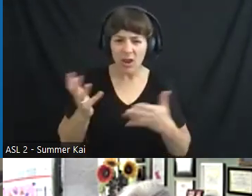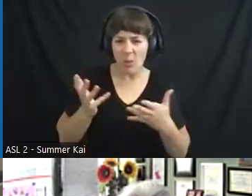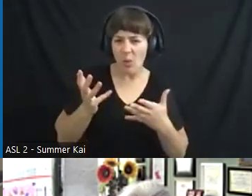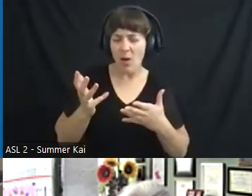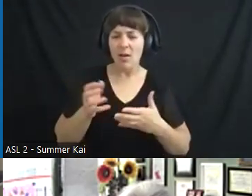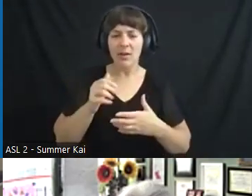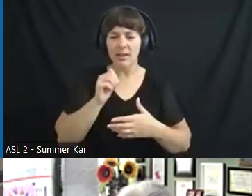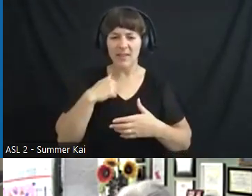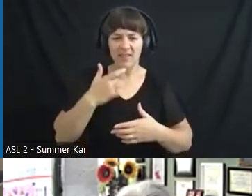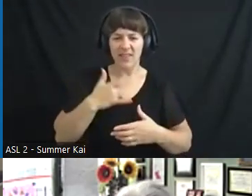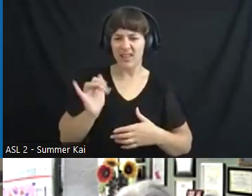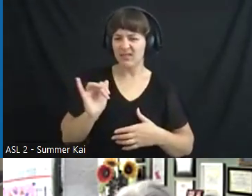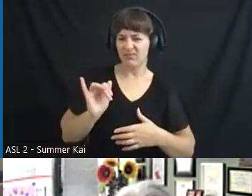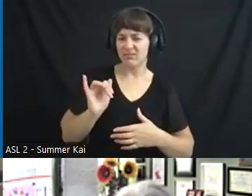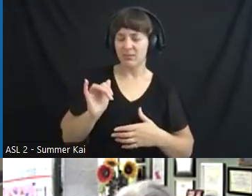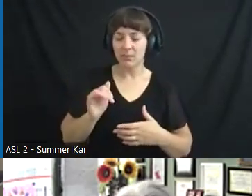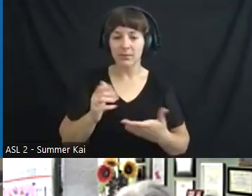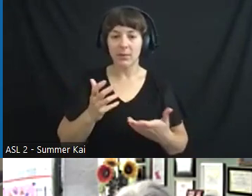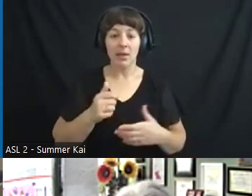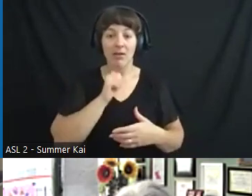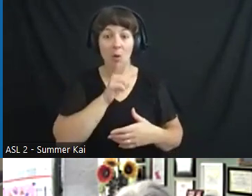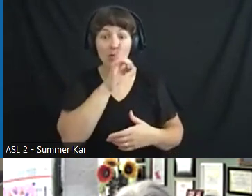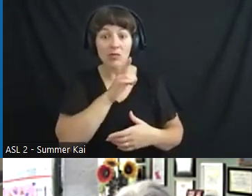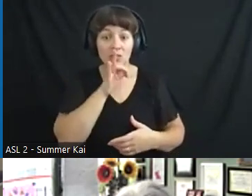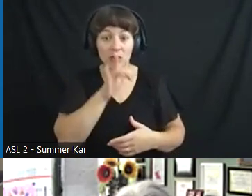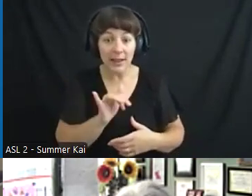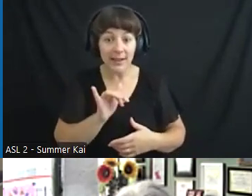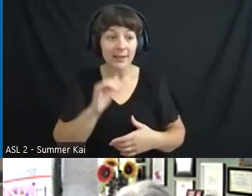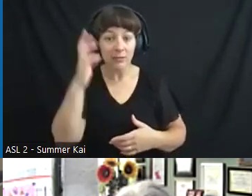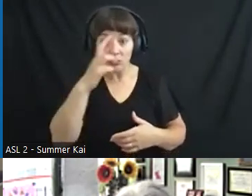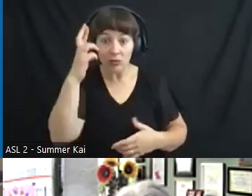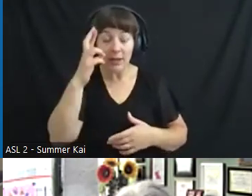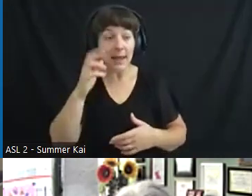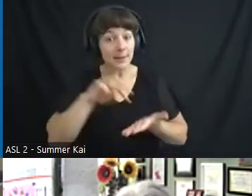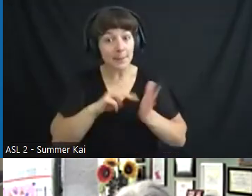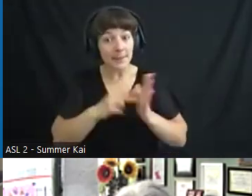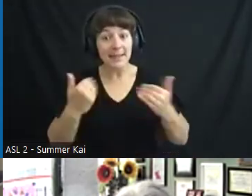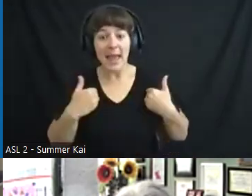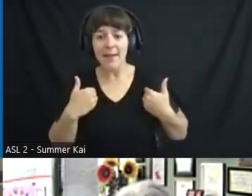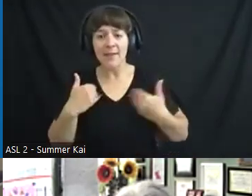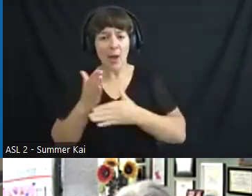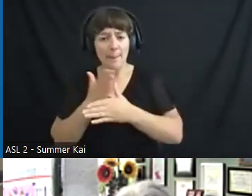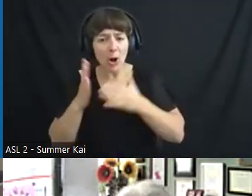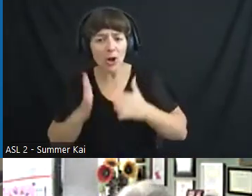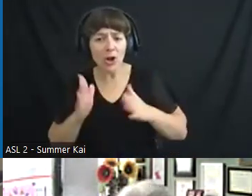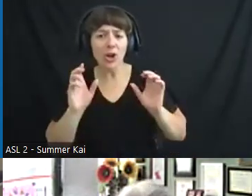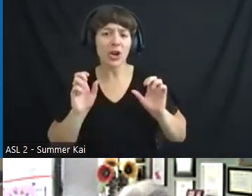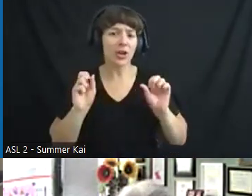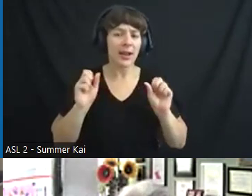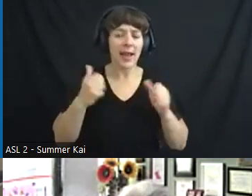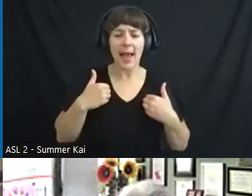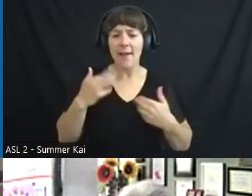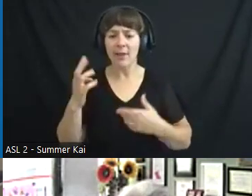for them to have companionship when they're lonely, and something, you know, to really put those